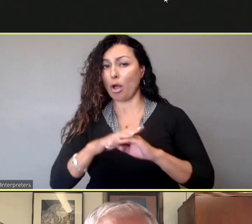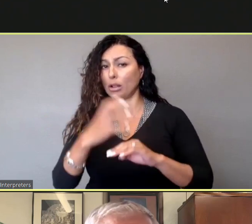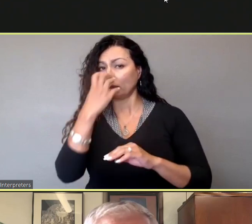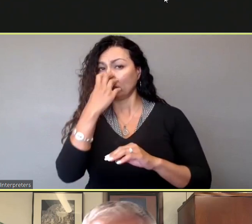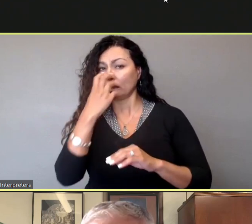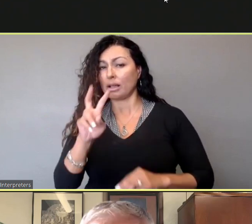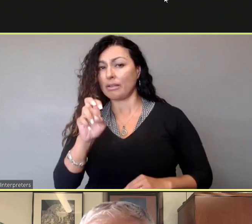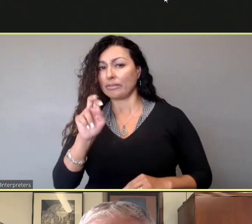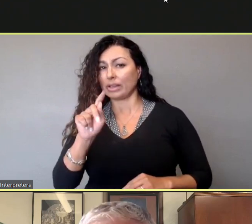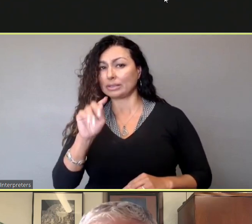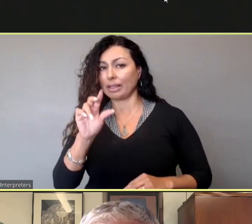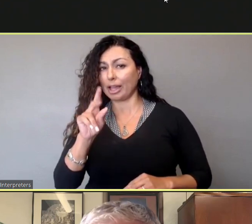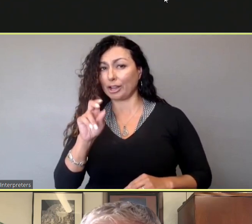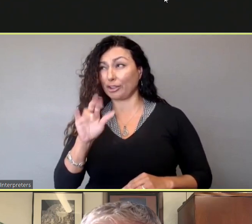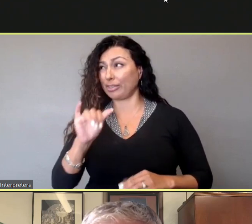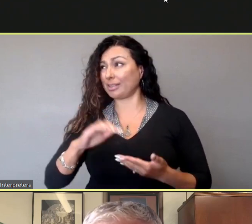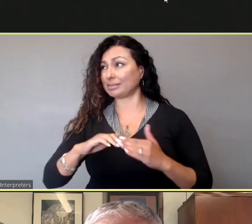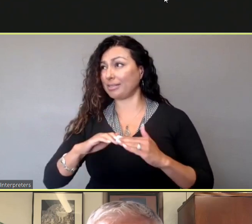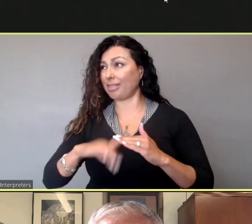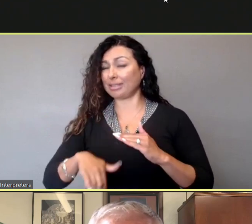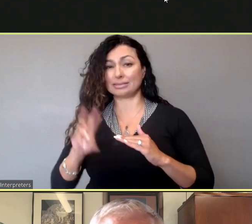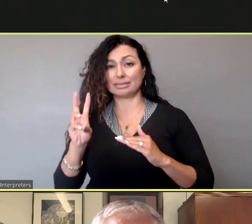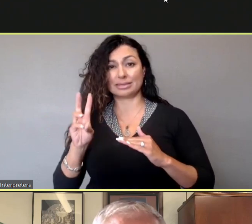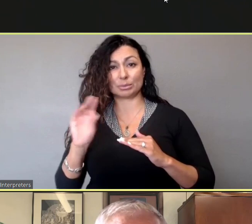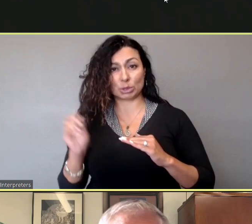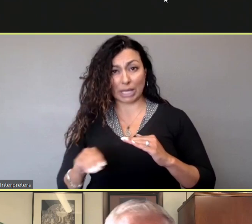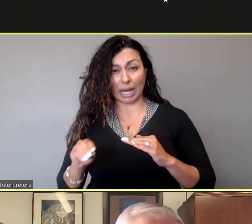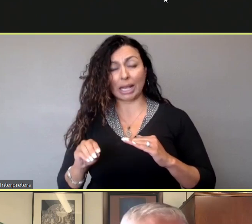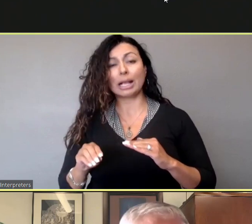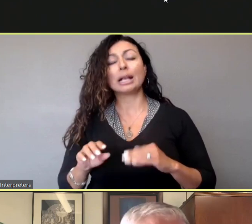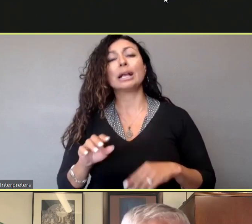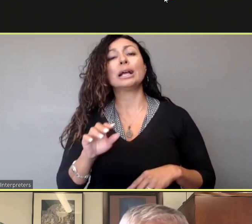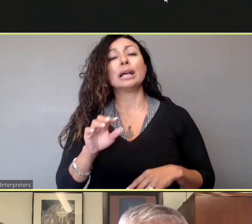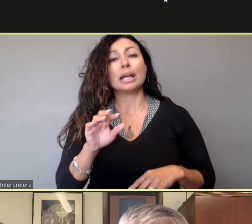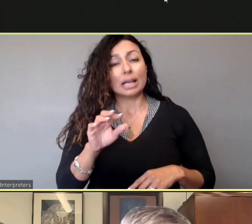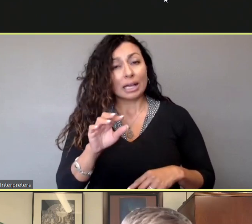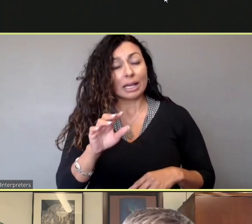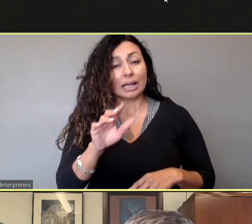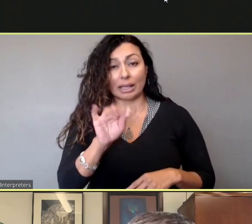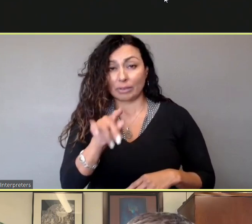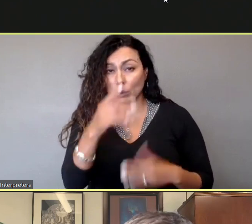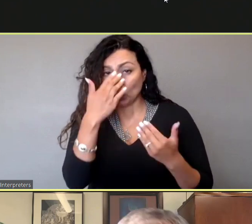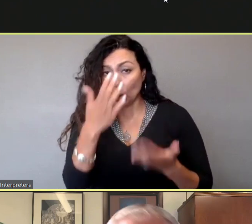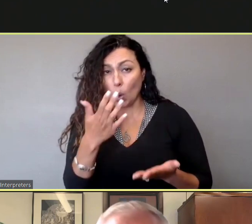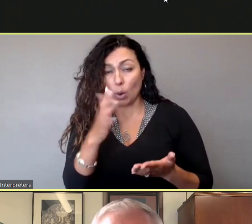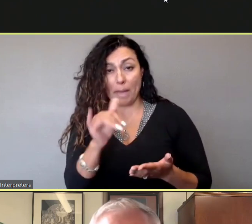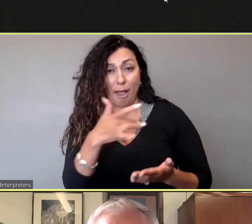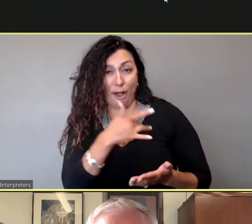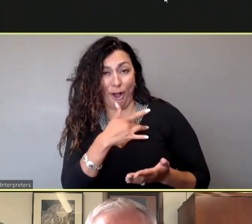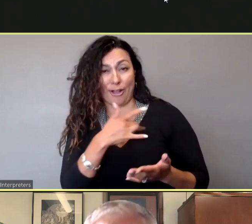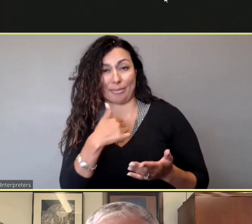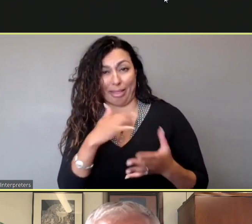That's less than 6%. And that, and you know, if you don't know this by heart,